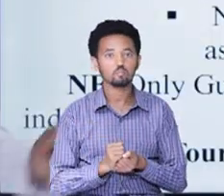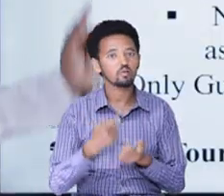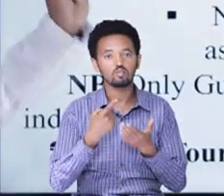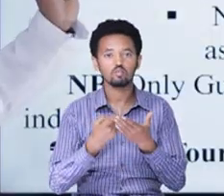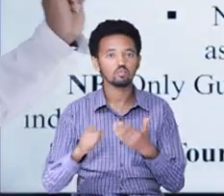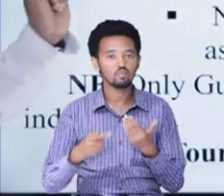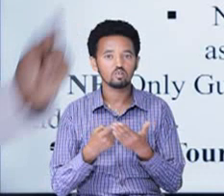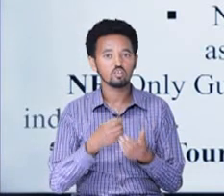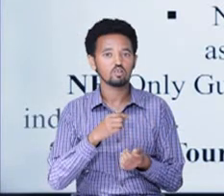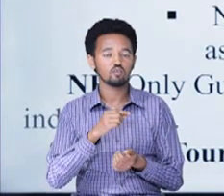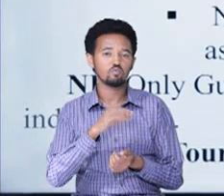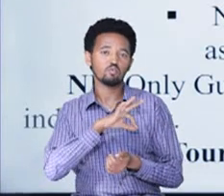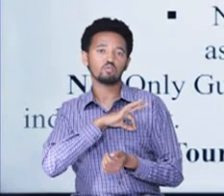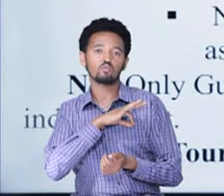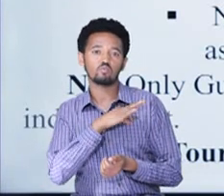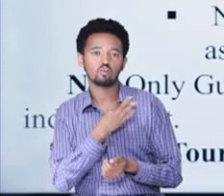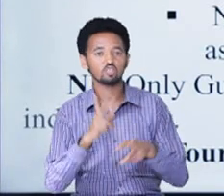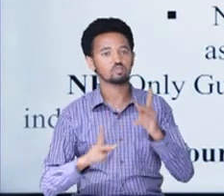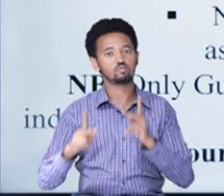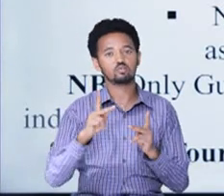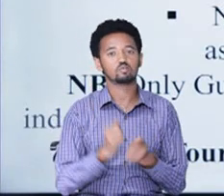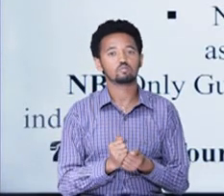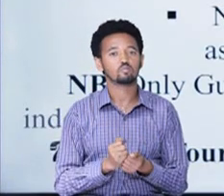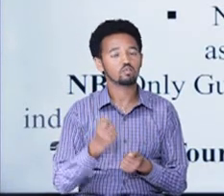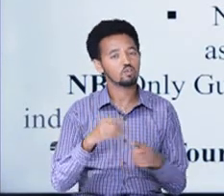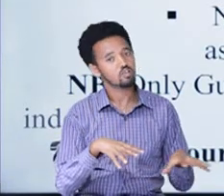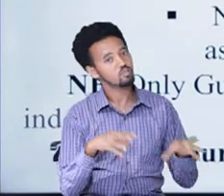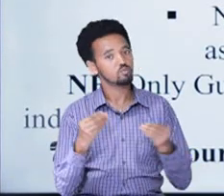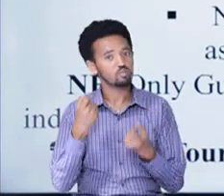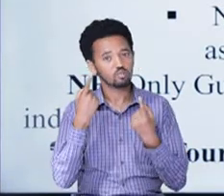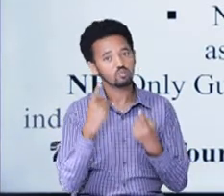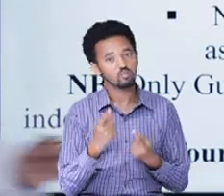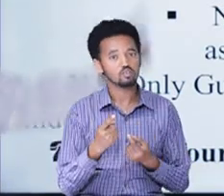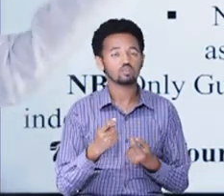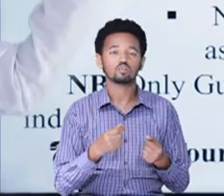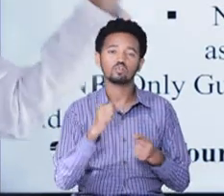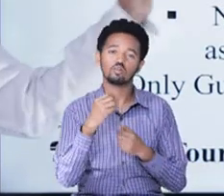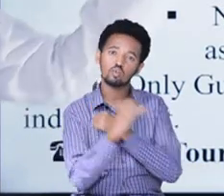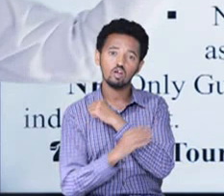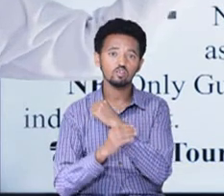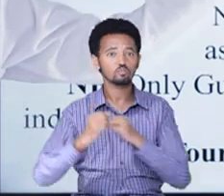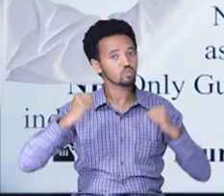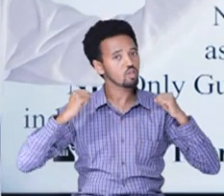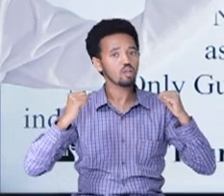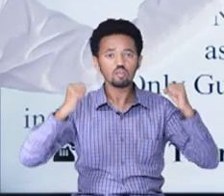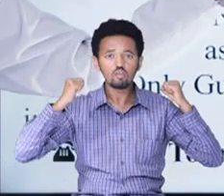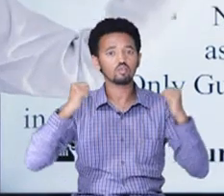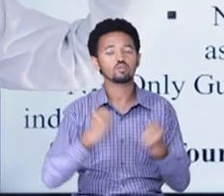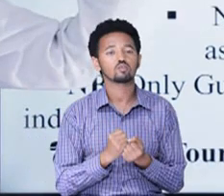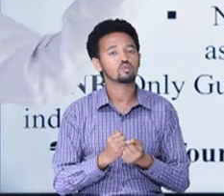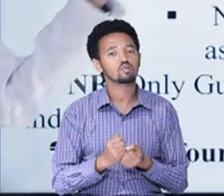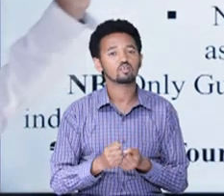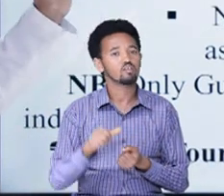republic with French community. Mind you, student, if the country choose yes, becoming an autonomous